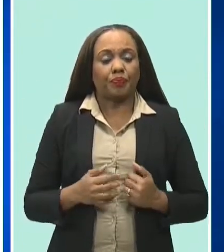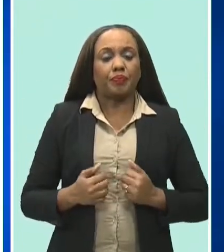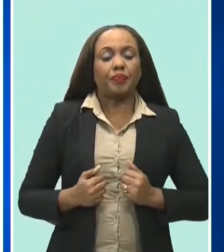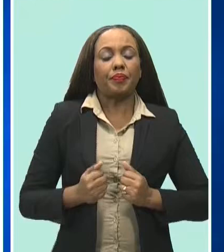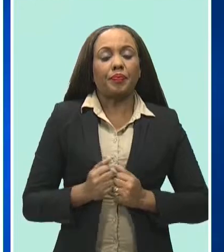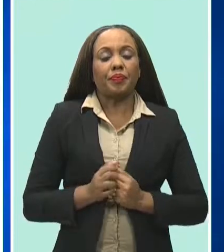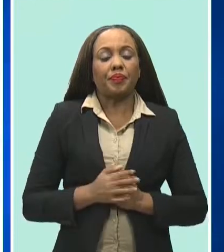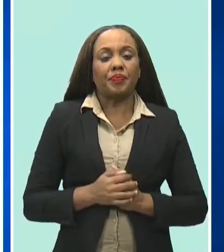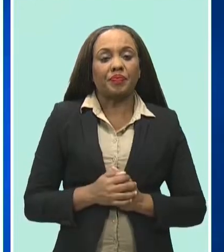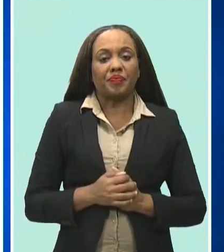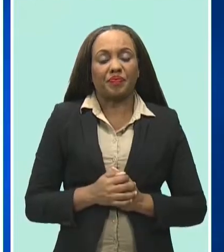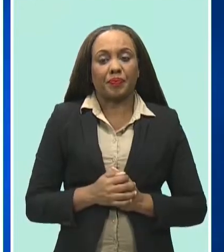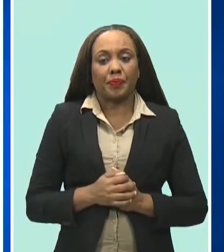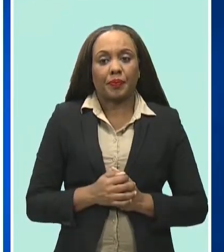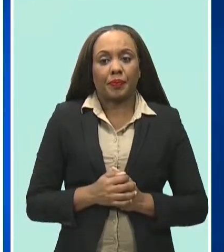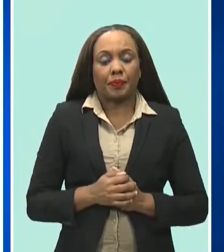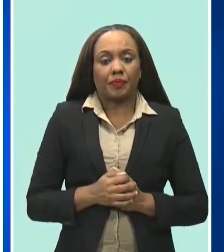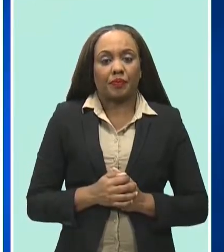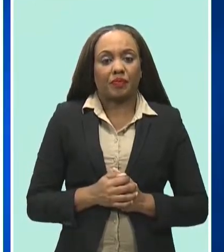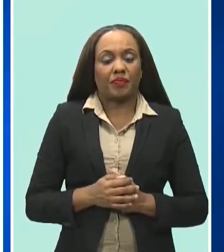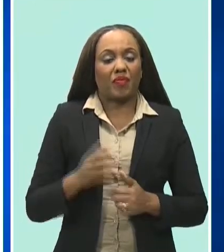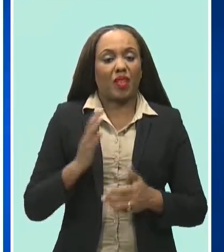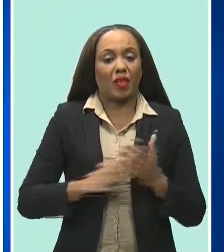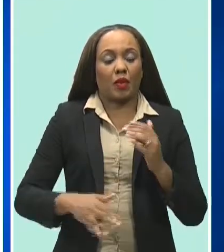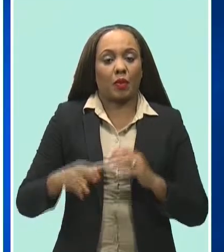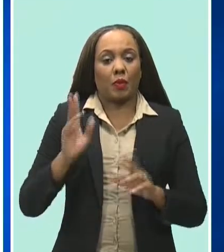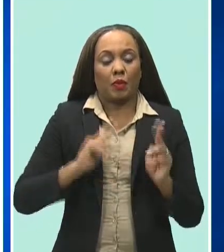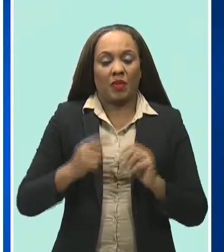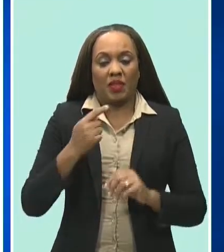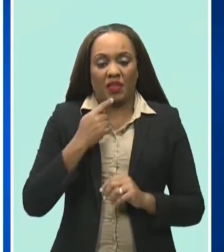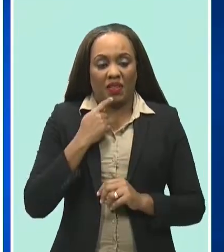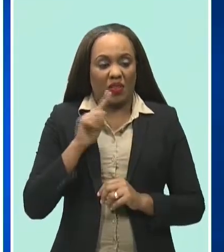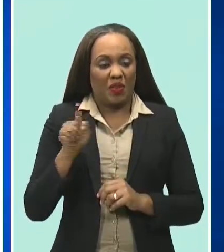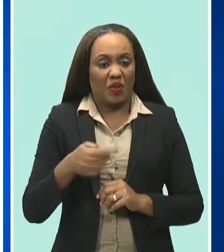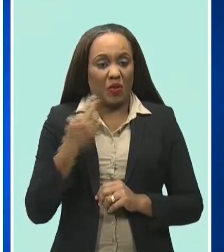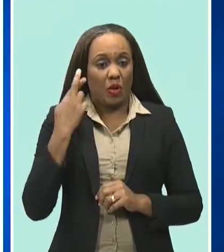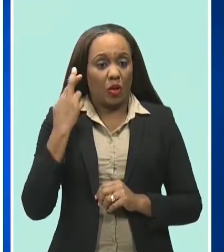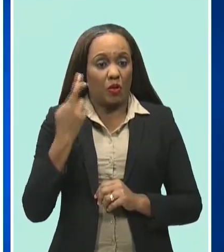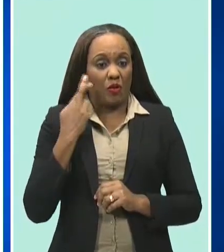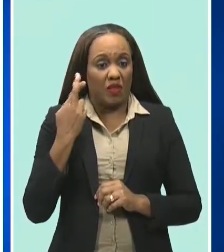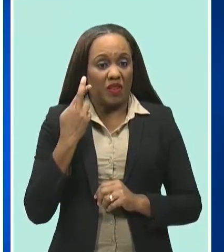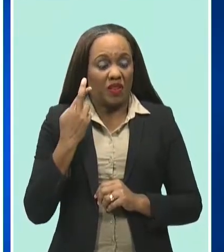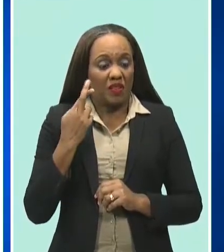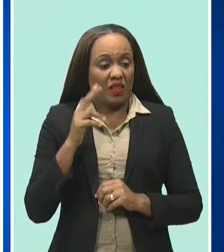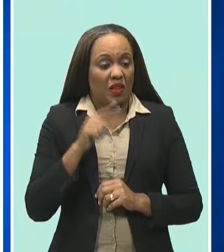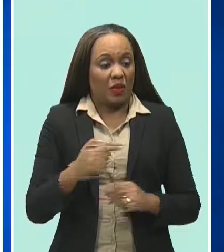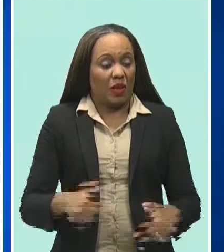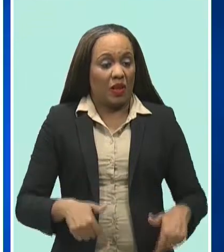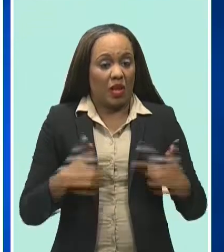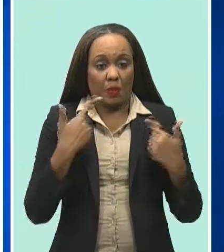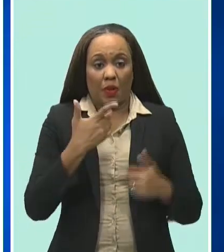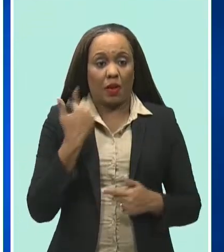reason that you are alive is because they didn't have the $500.